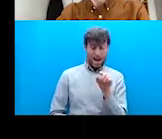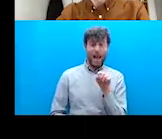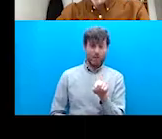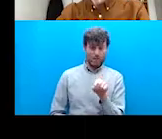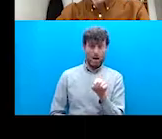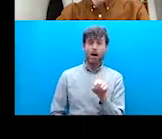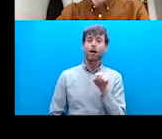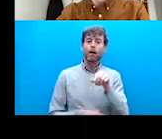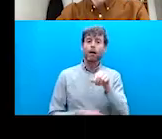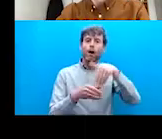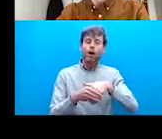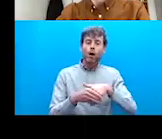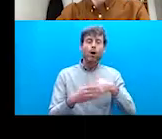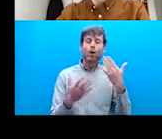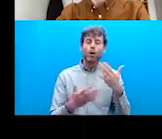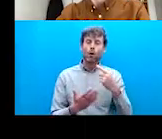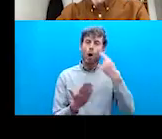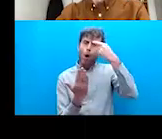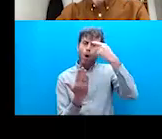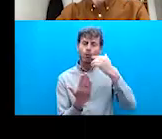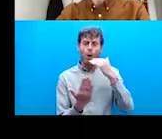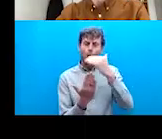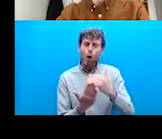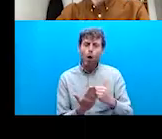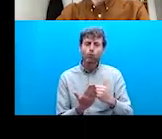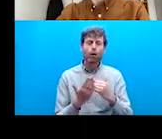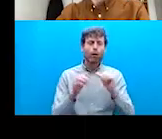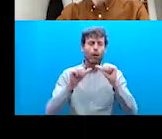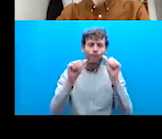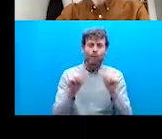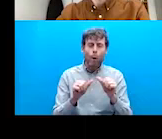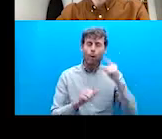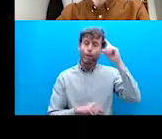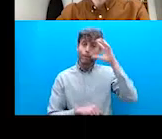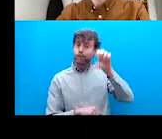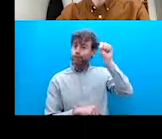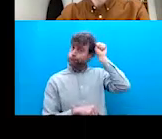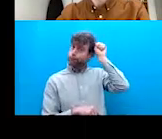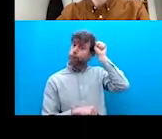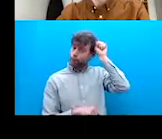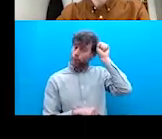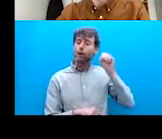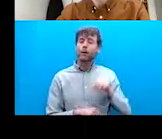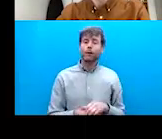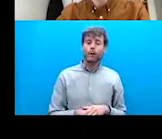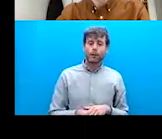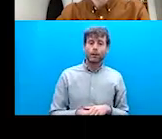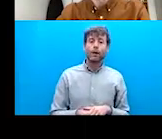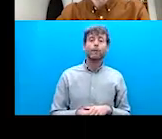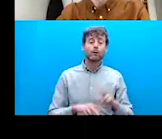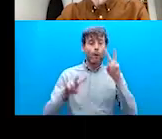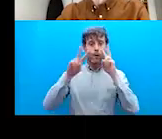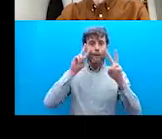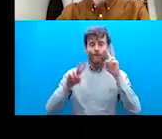logical form of the rule maintained throughout the delay. Whereas other regions, for example, visual cortex, as you